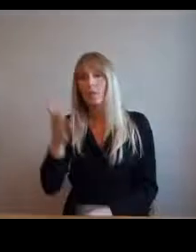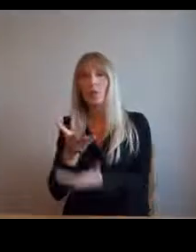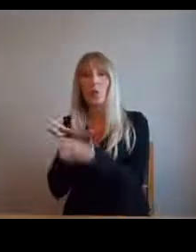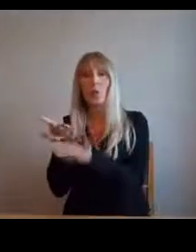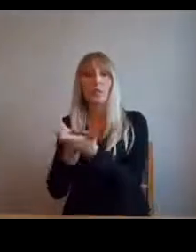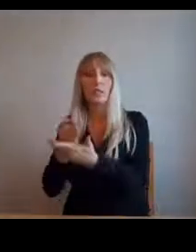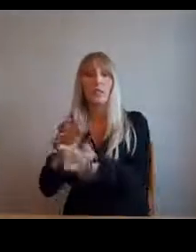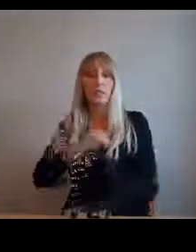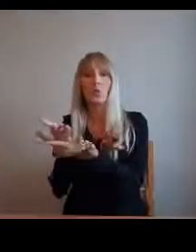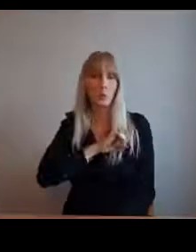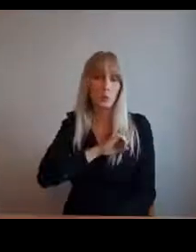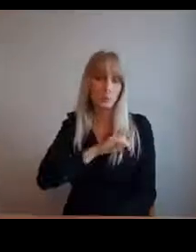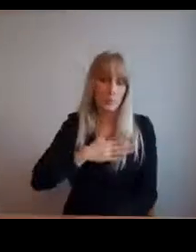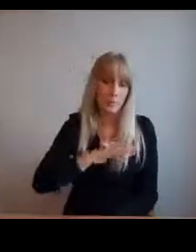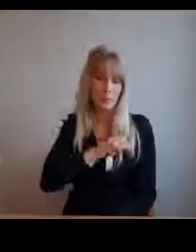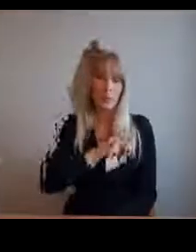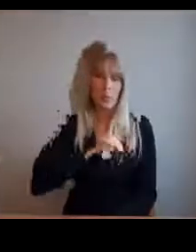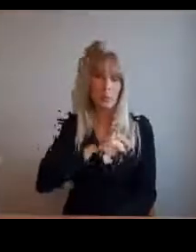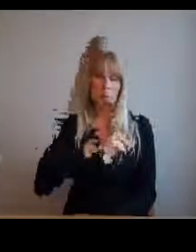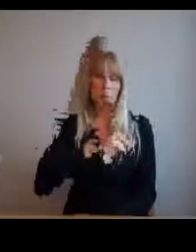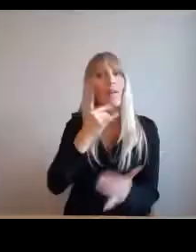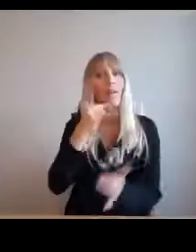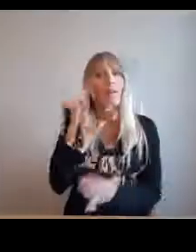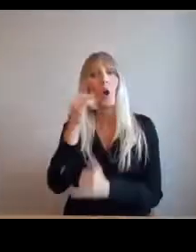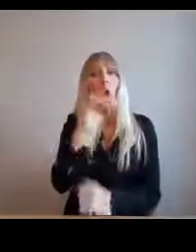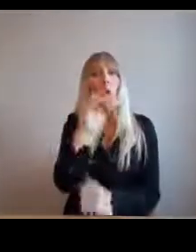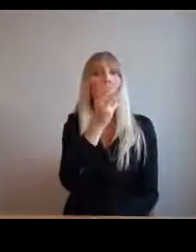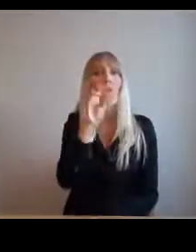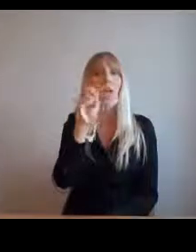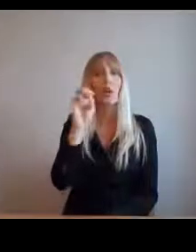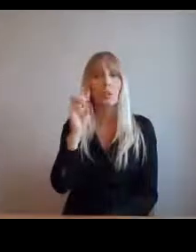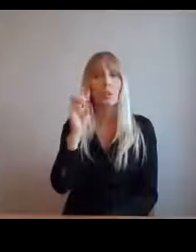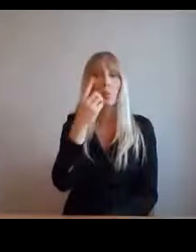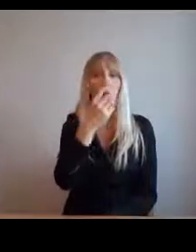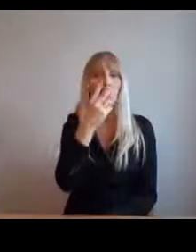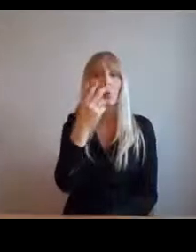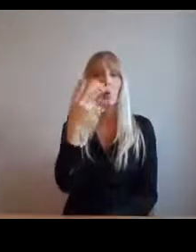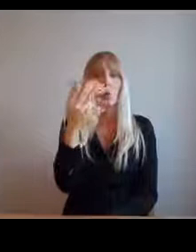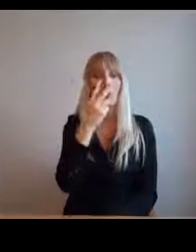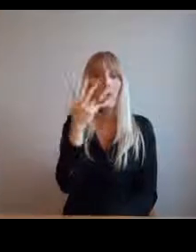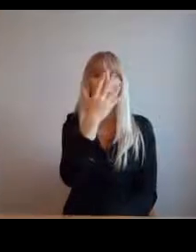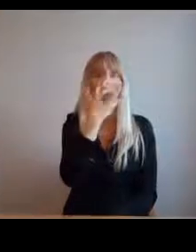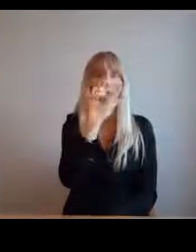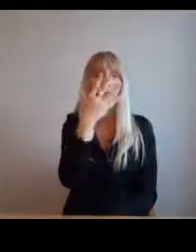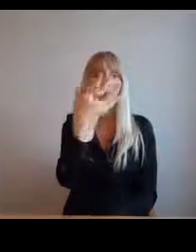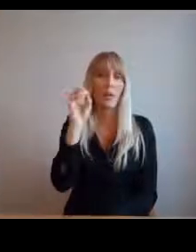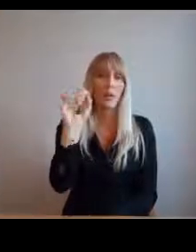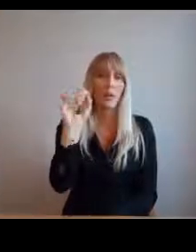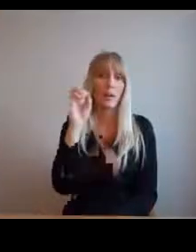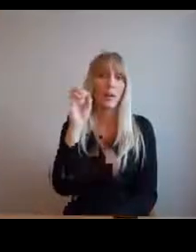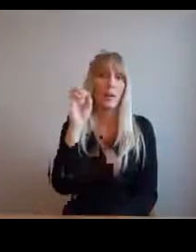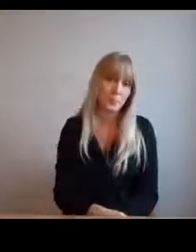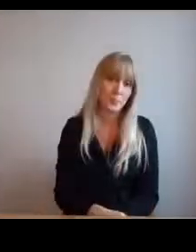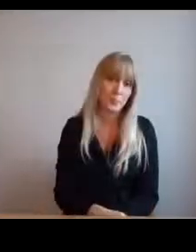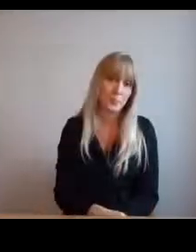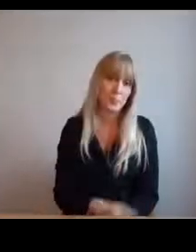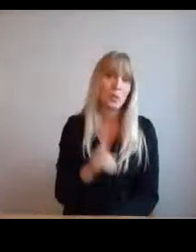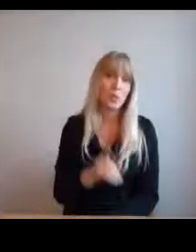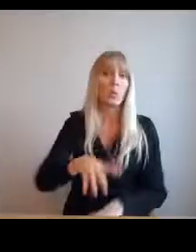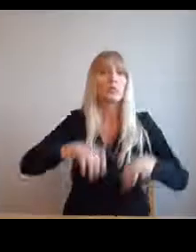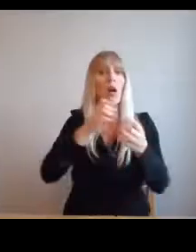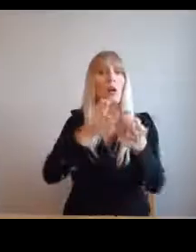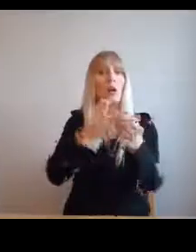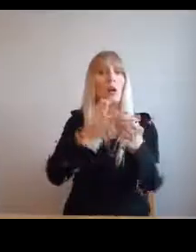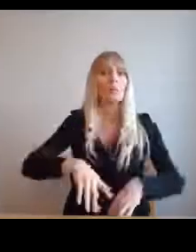excuse me, or you can call us on 0300 123 5000. So to start us off